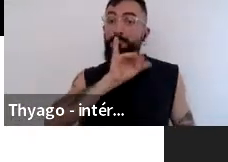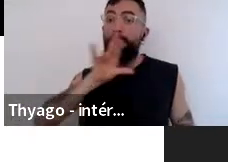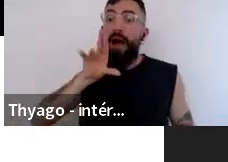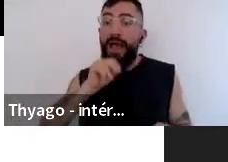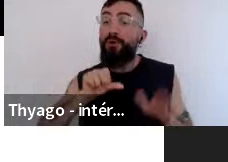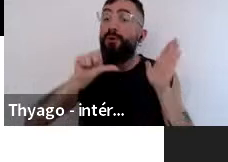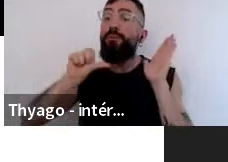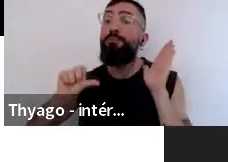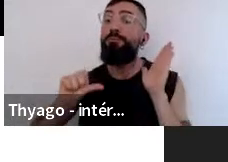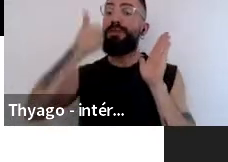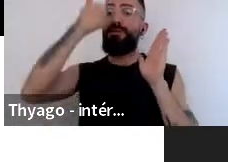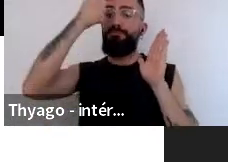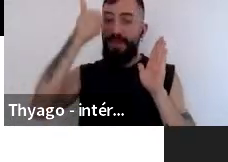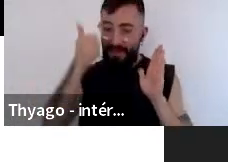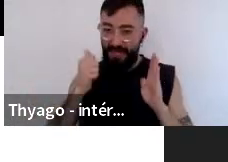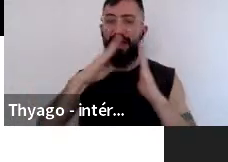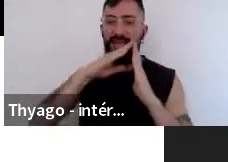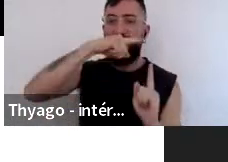Baptist church